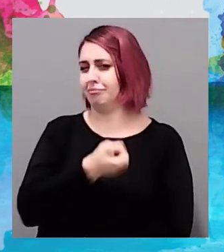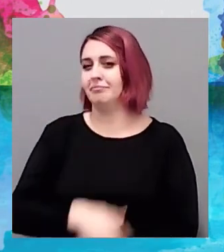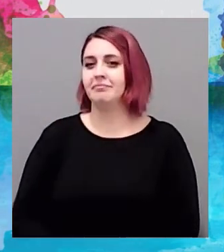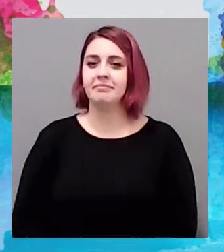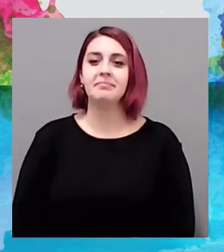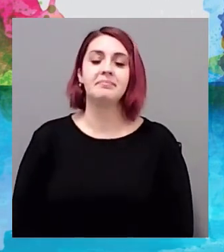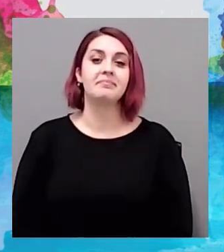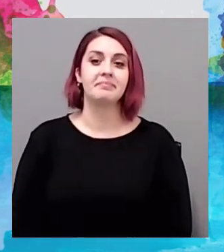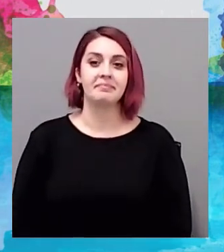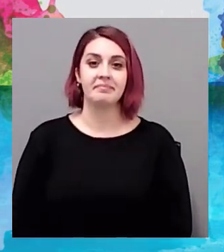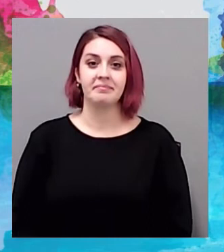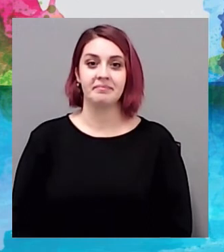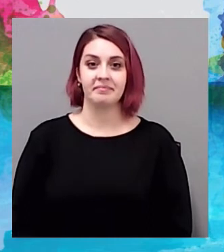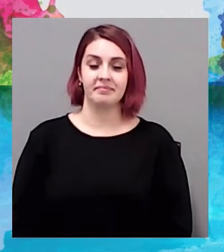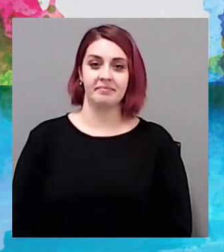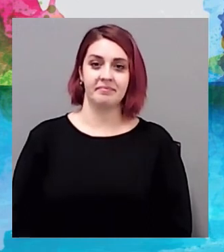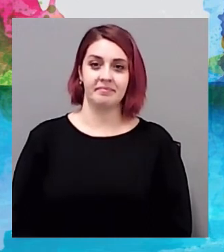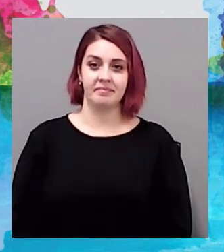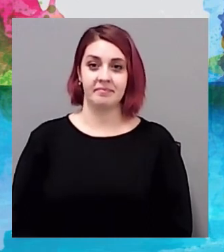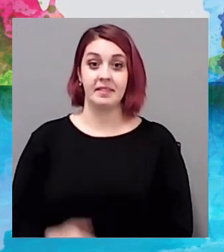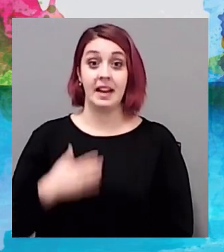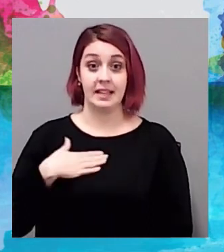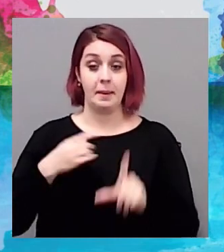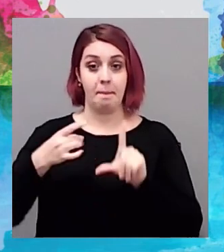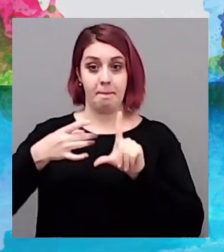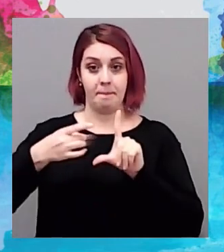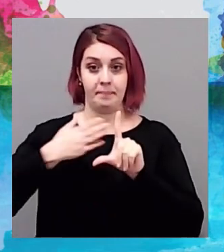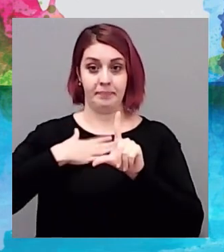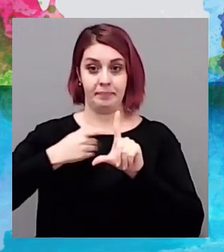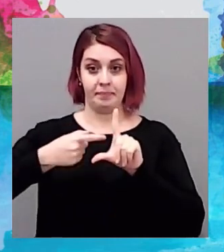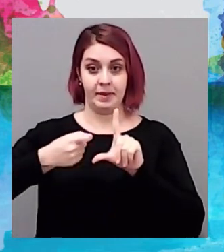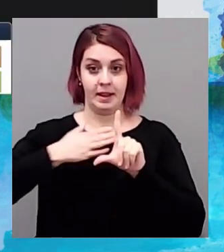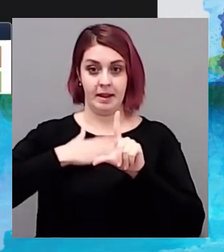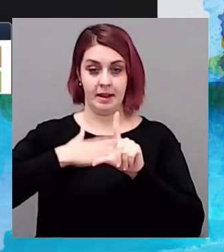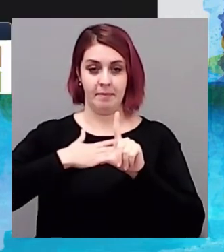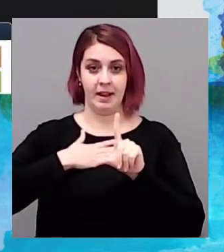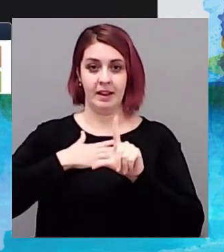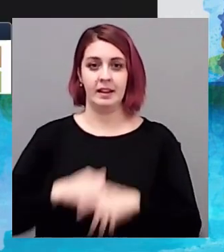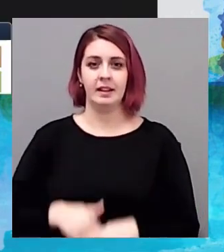me. And so here is my email,